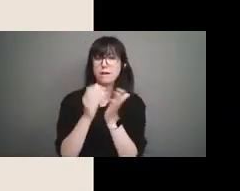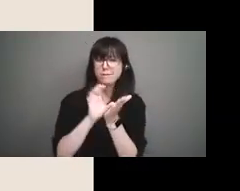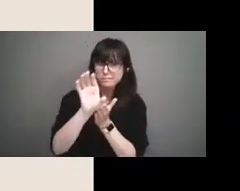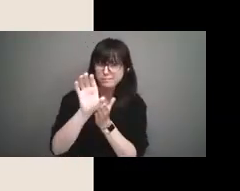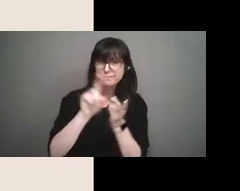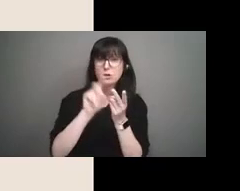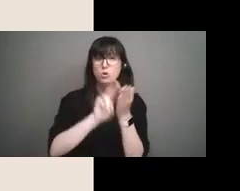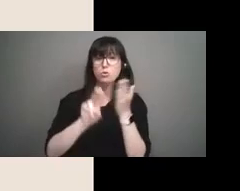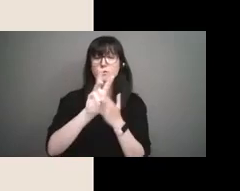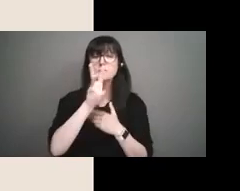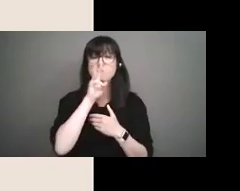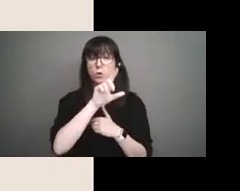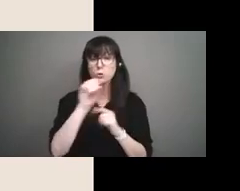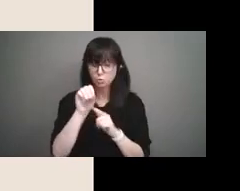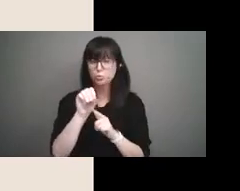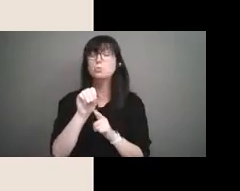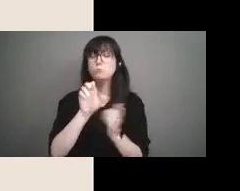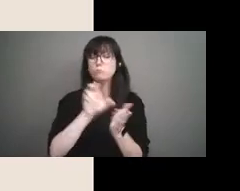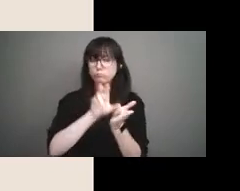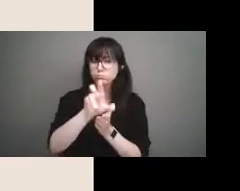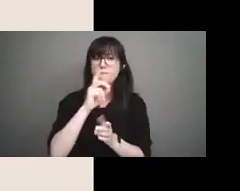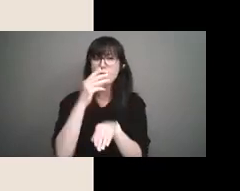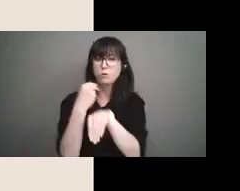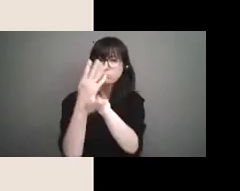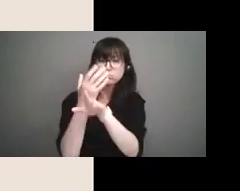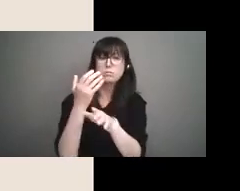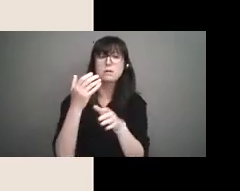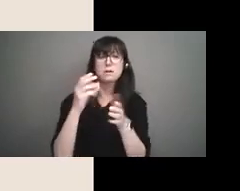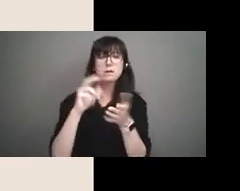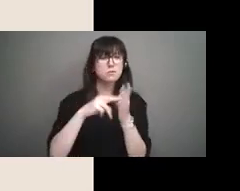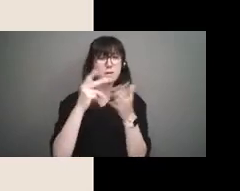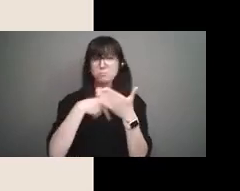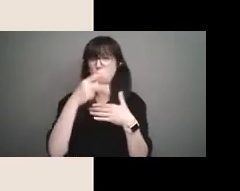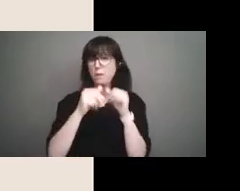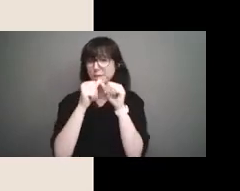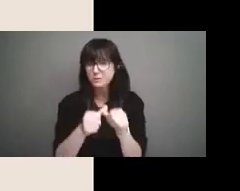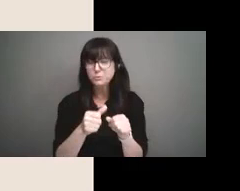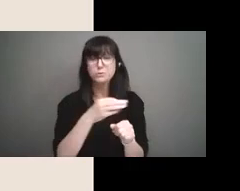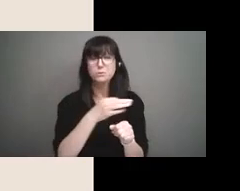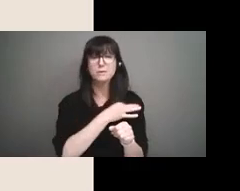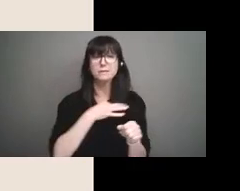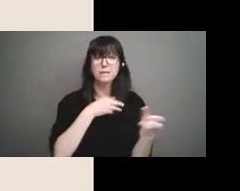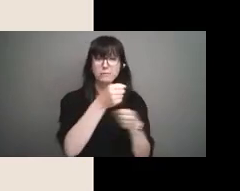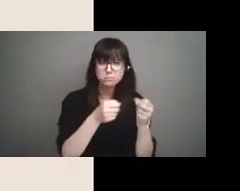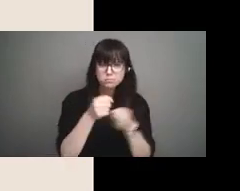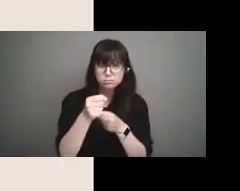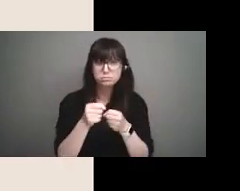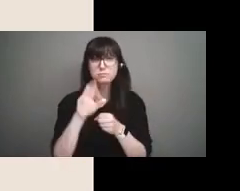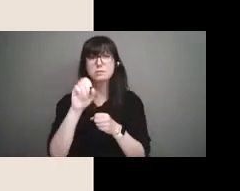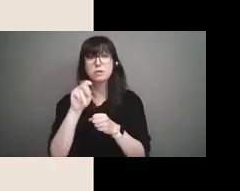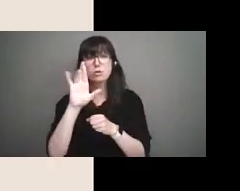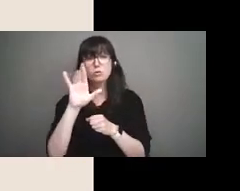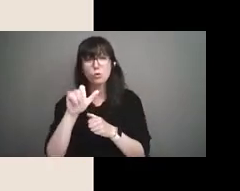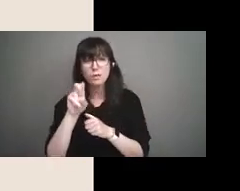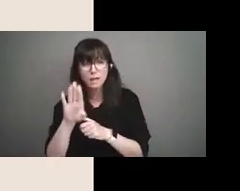Waterloo covered the cost of our teleconference line to continue the program, as well as staffing. IODE and the Rotary Club stepped